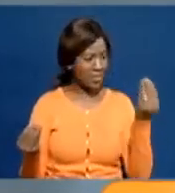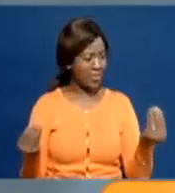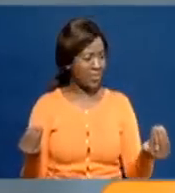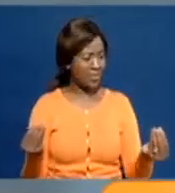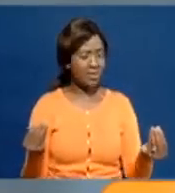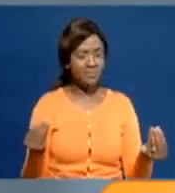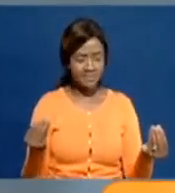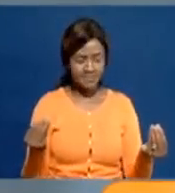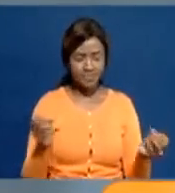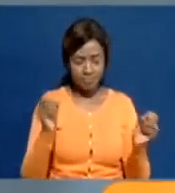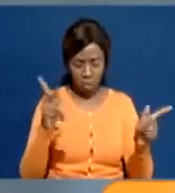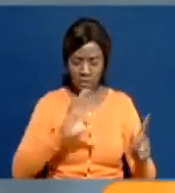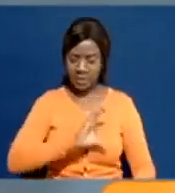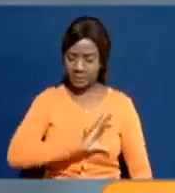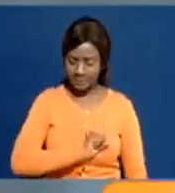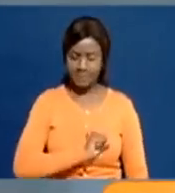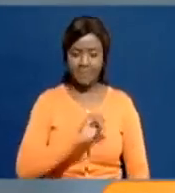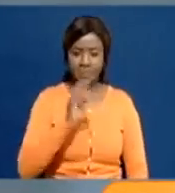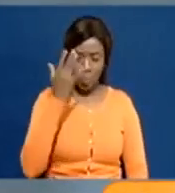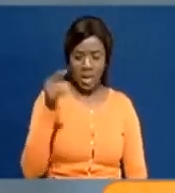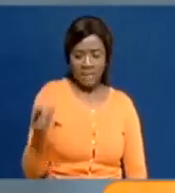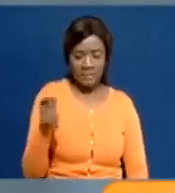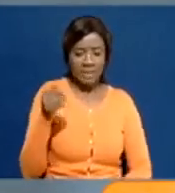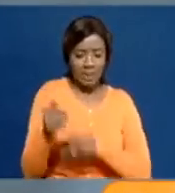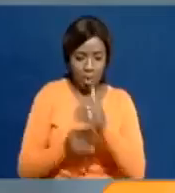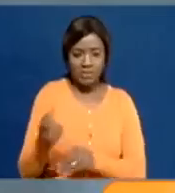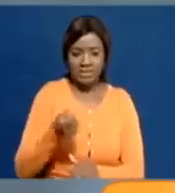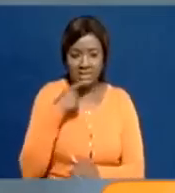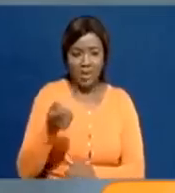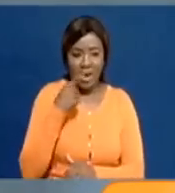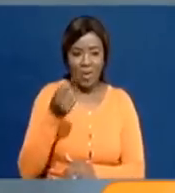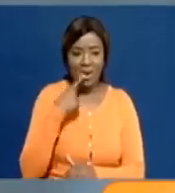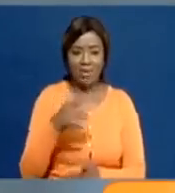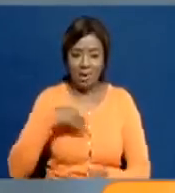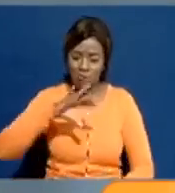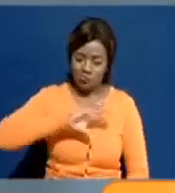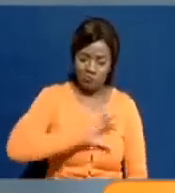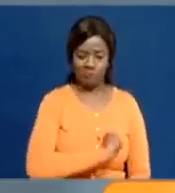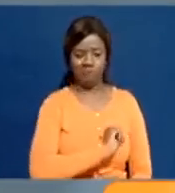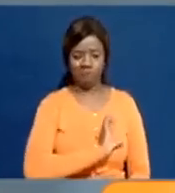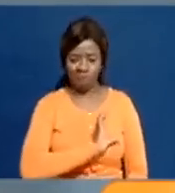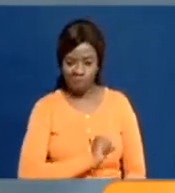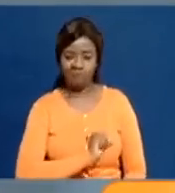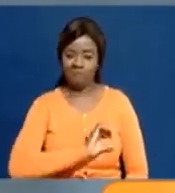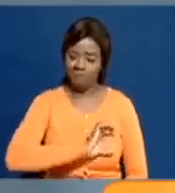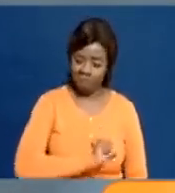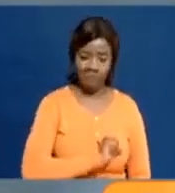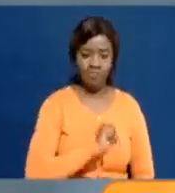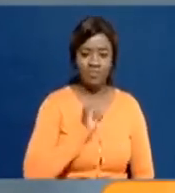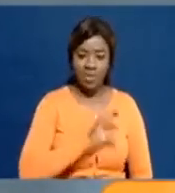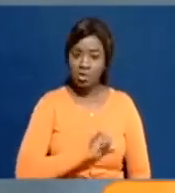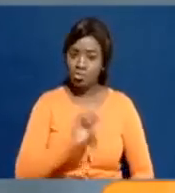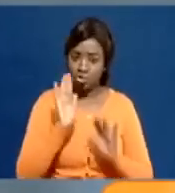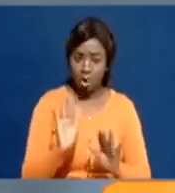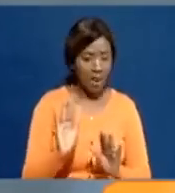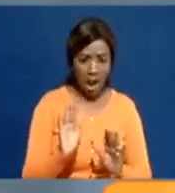is treatment going on. You know that there is something going on in your body, so you actually face it. And you have no choice. You start chemo, you don't